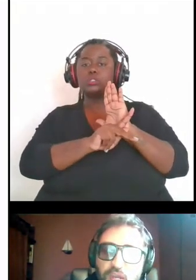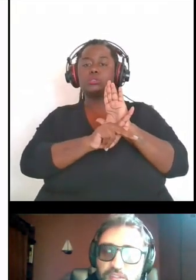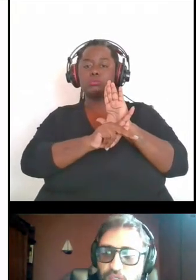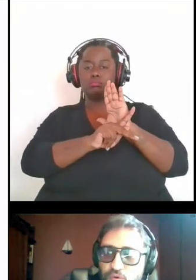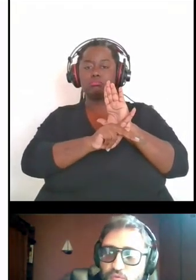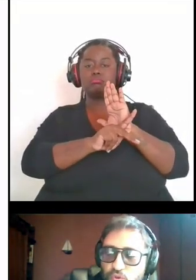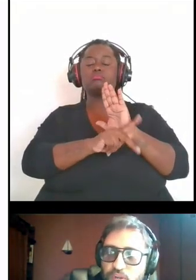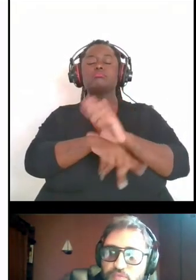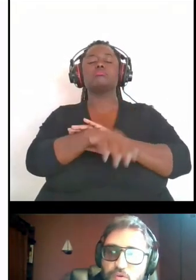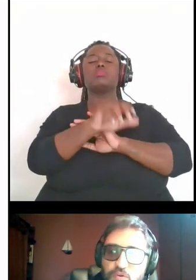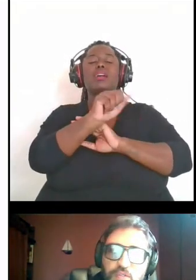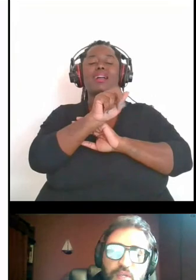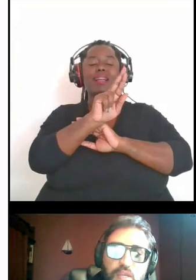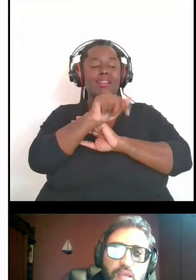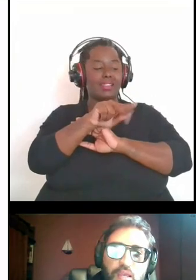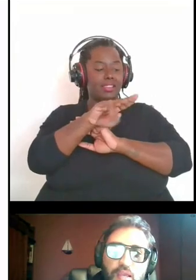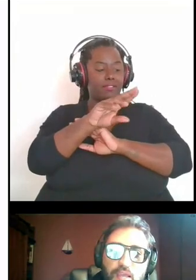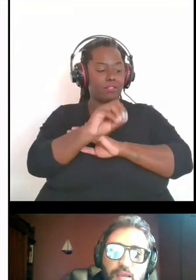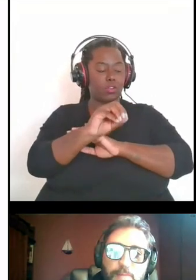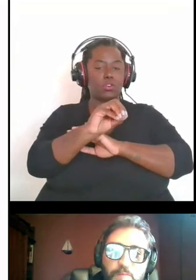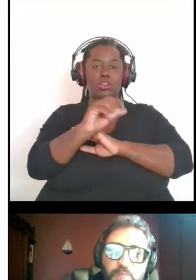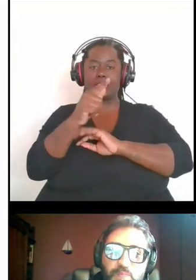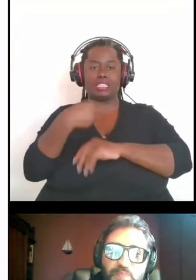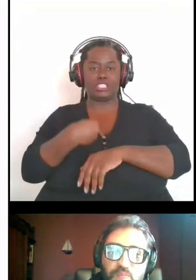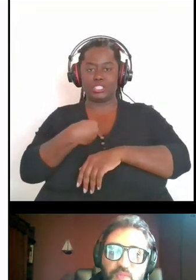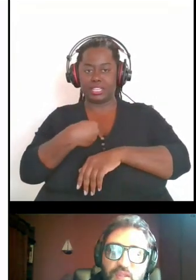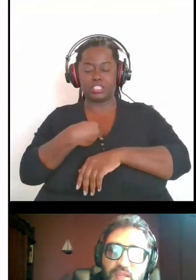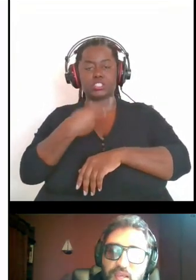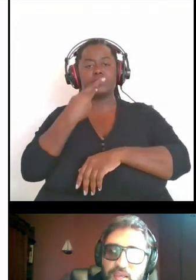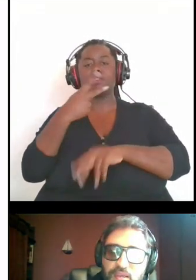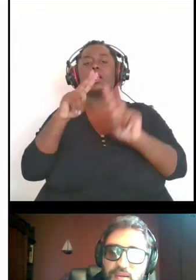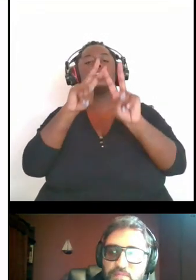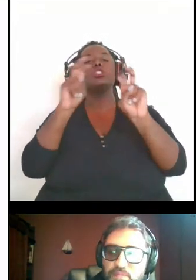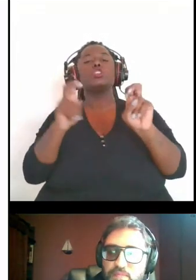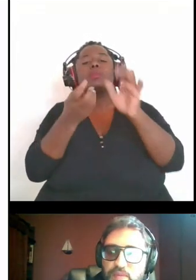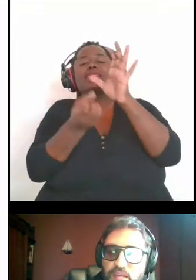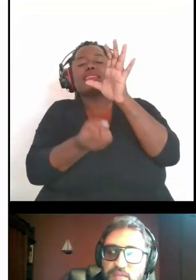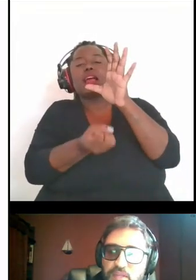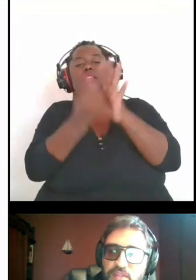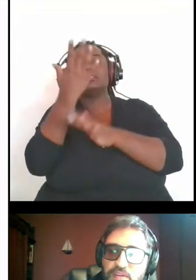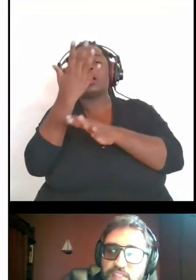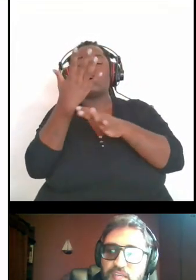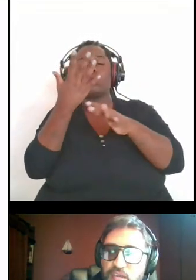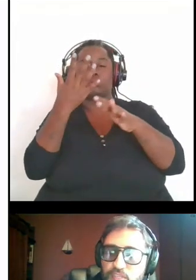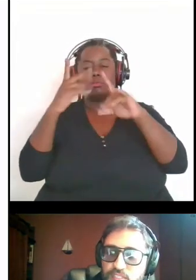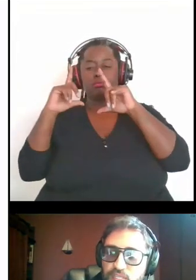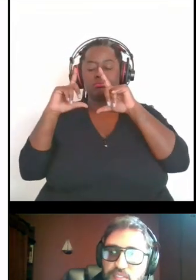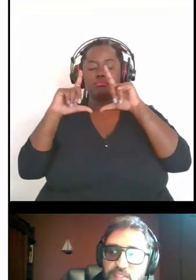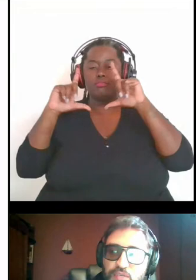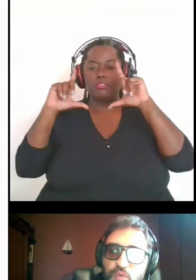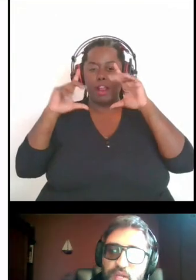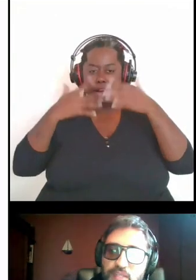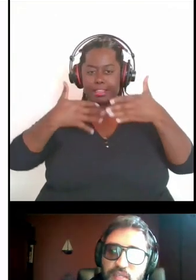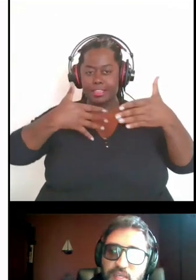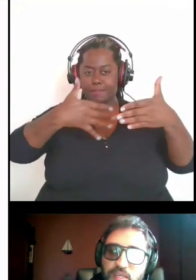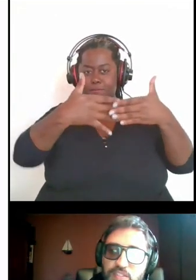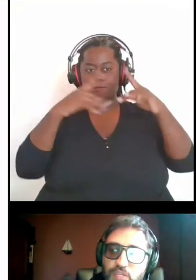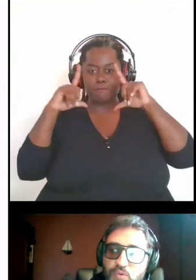projects and existing archive talks about the creation of a photo archive